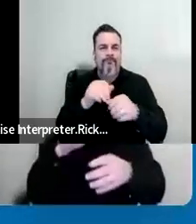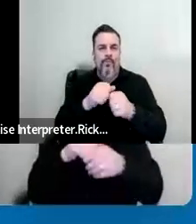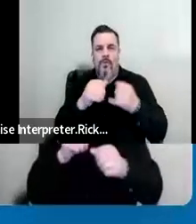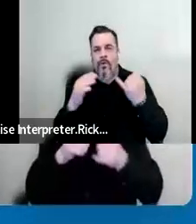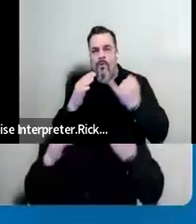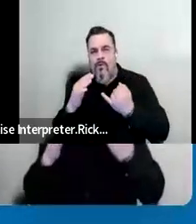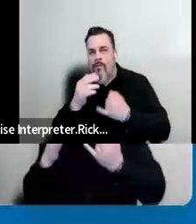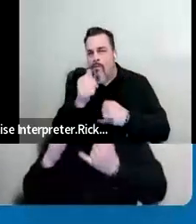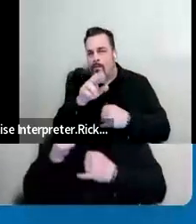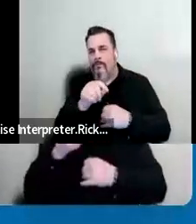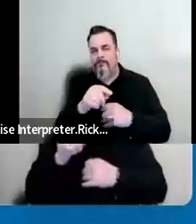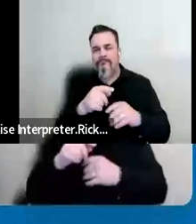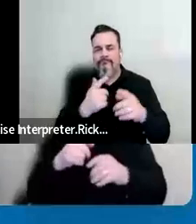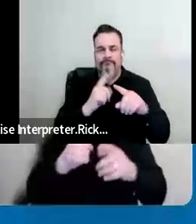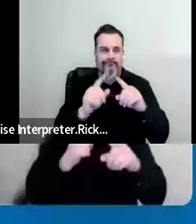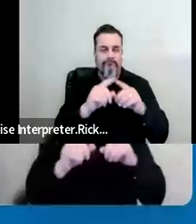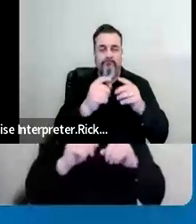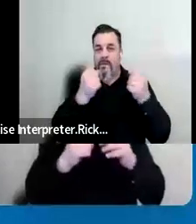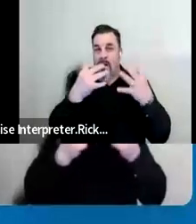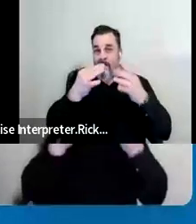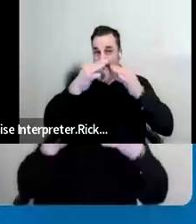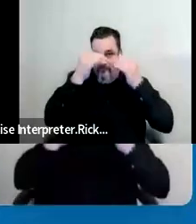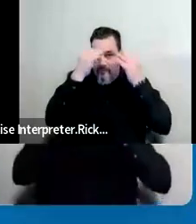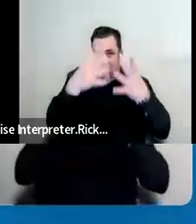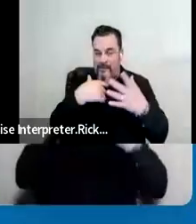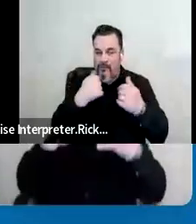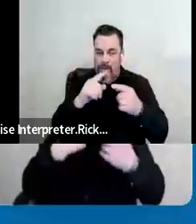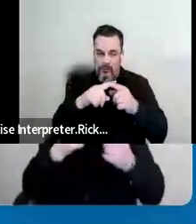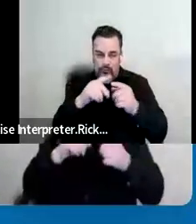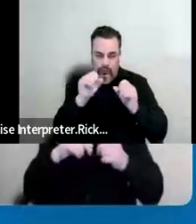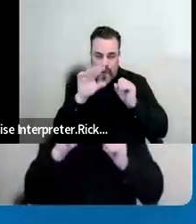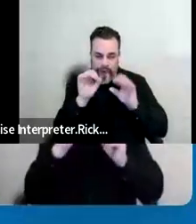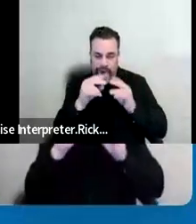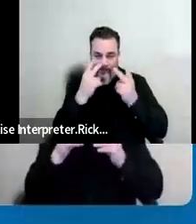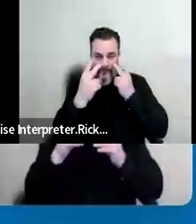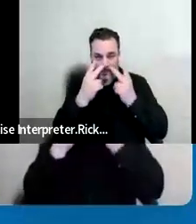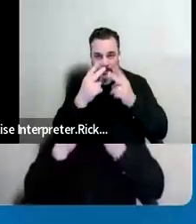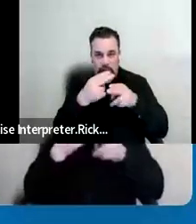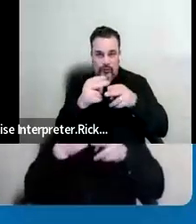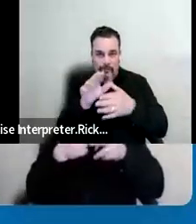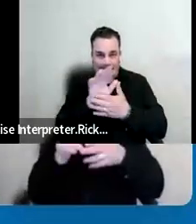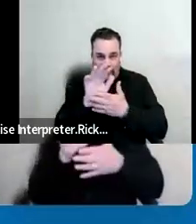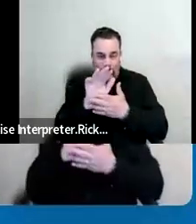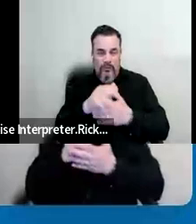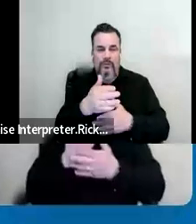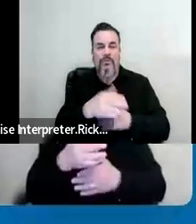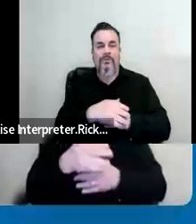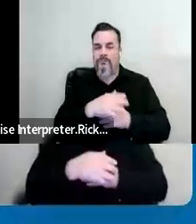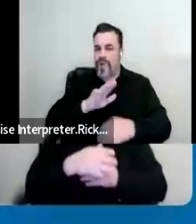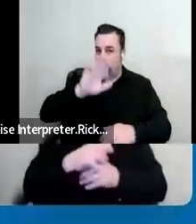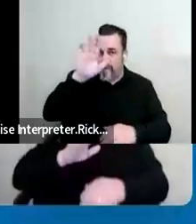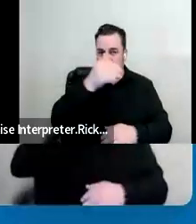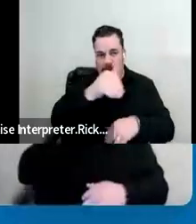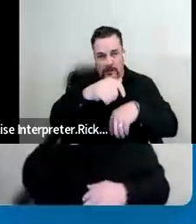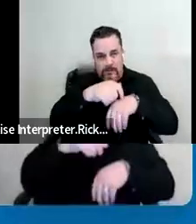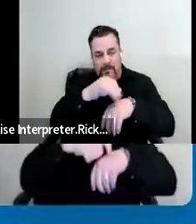So a lot of information. I've tried to pack in some visuals and some short videos, and just raise your hand at any